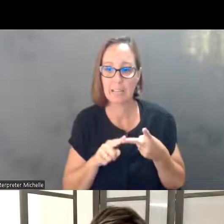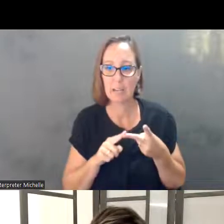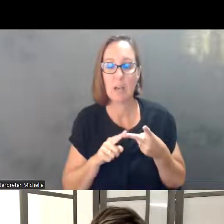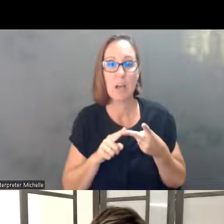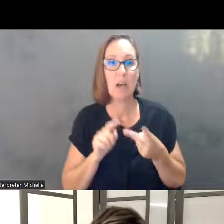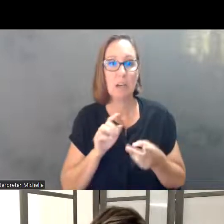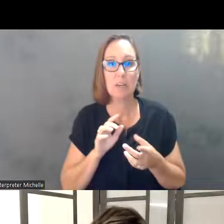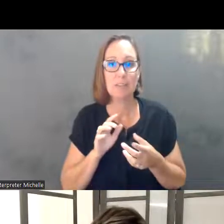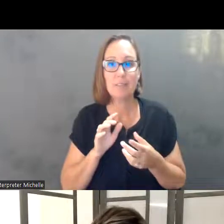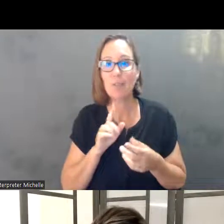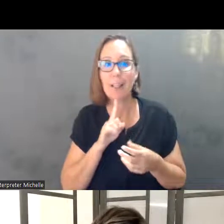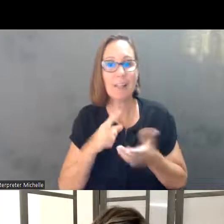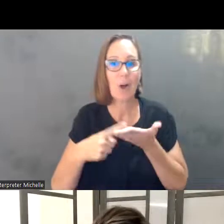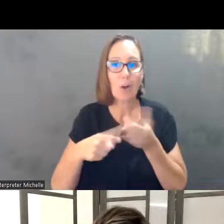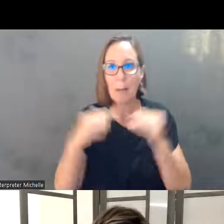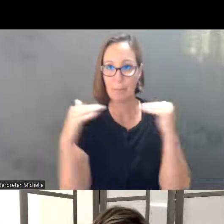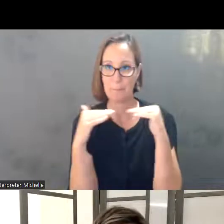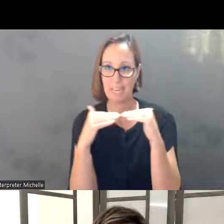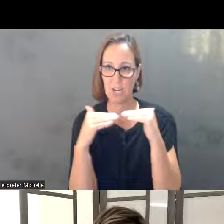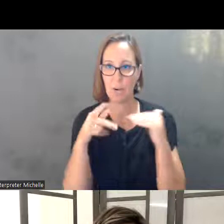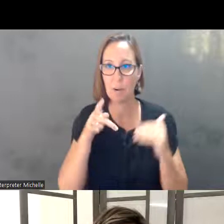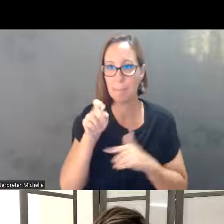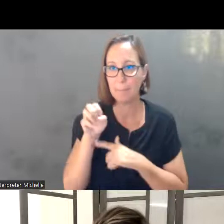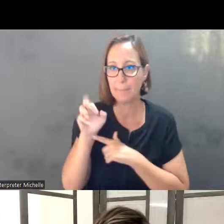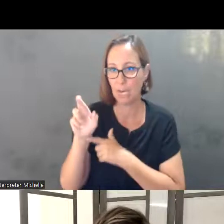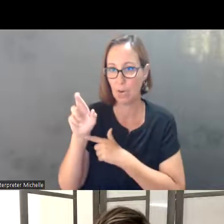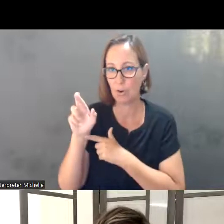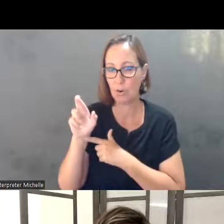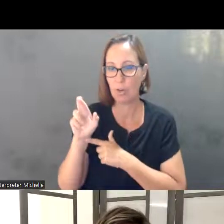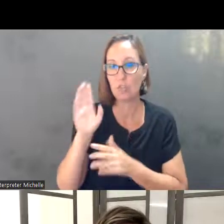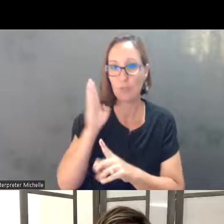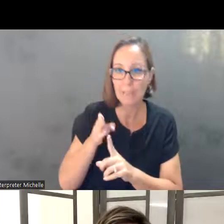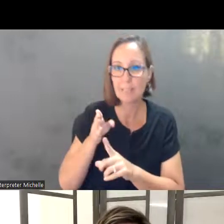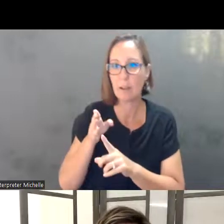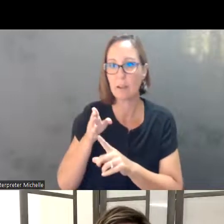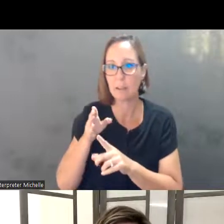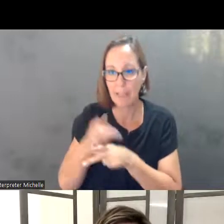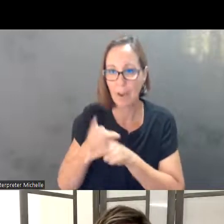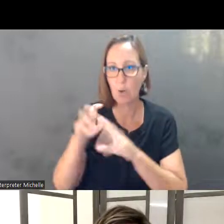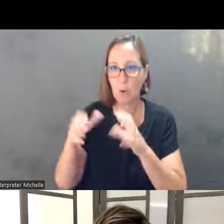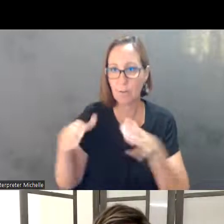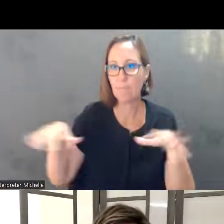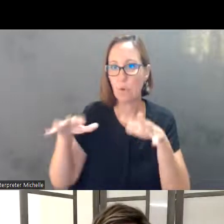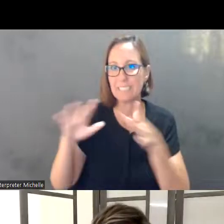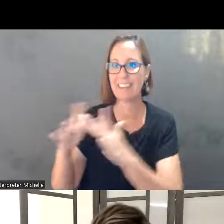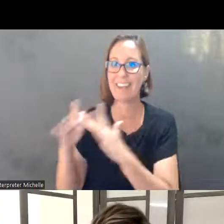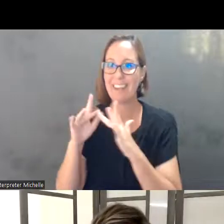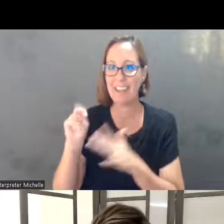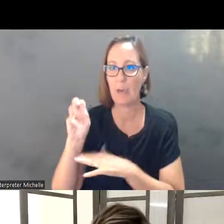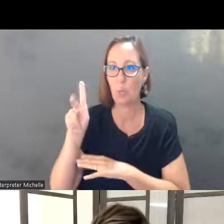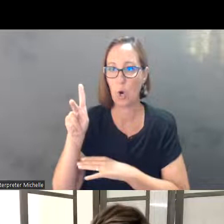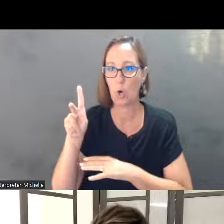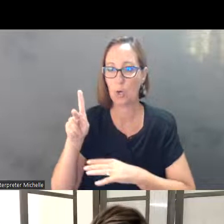peer, so tapping into the direct care workforce networks and being able to really promote